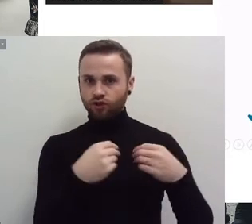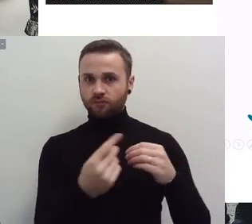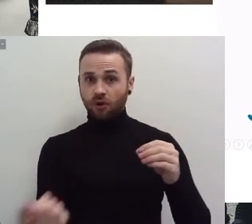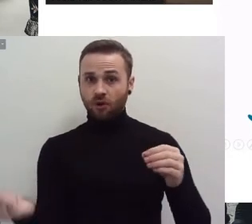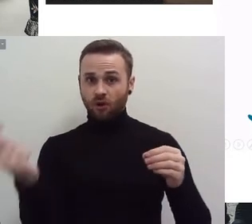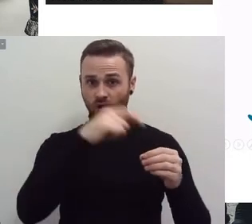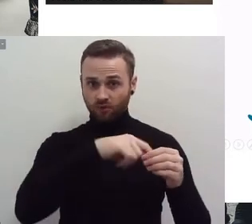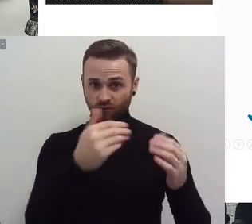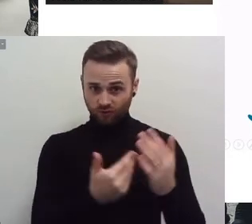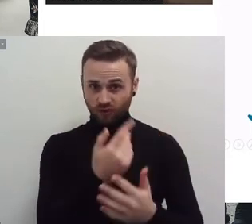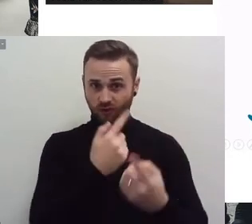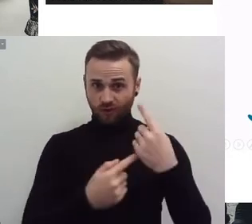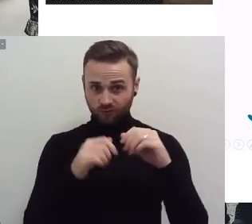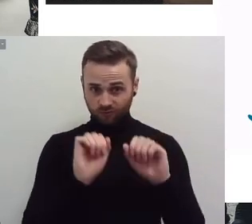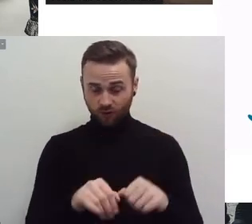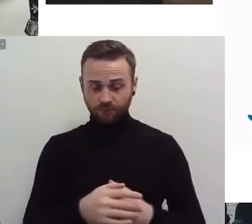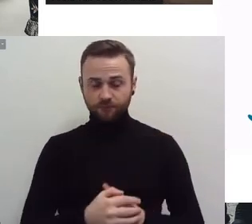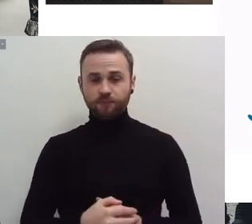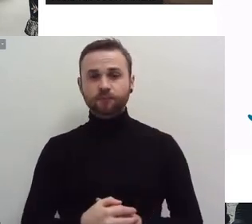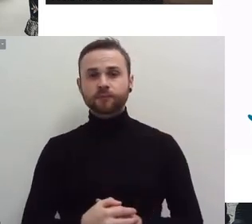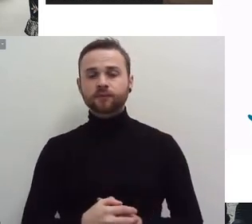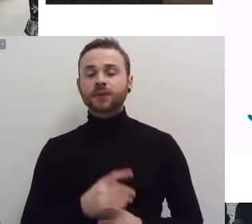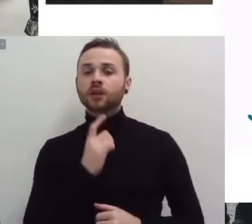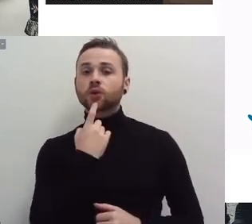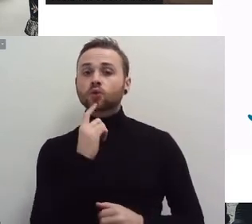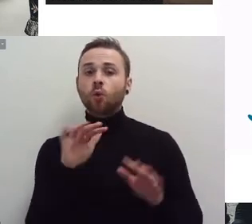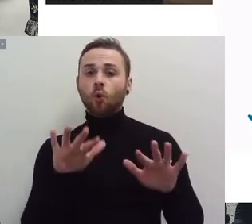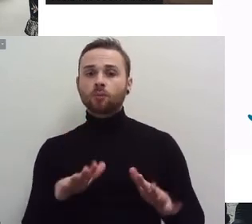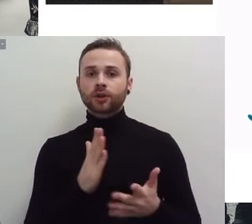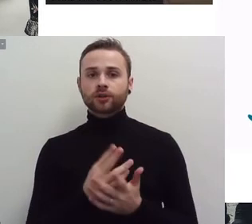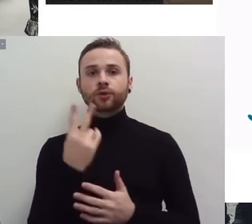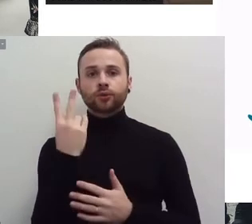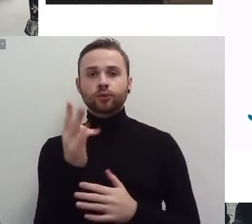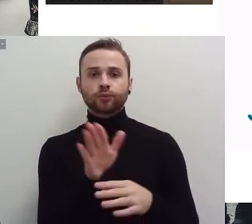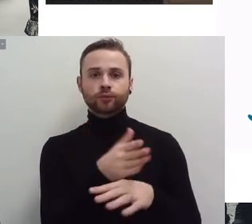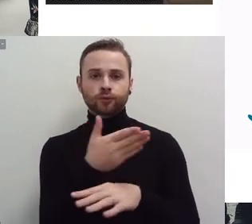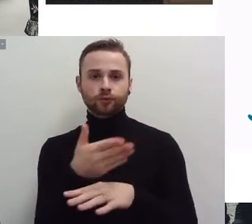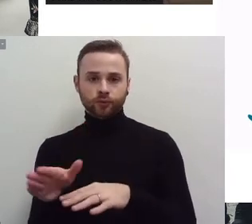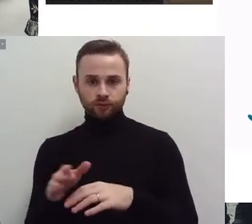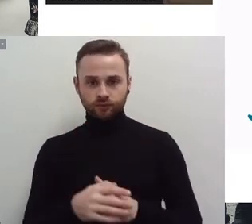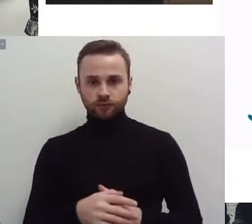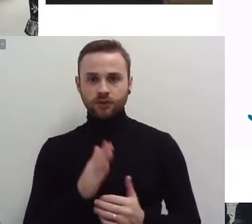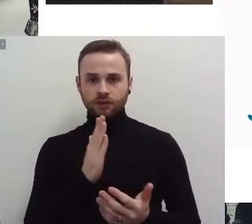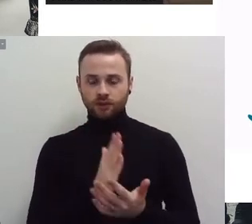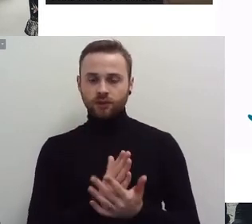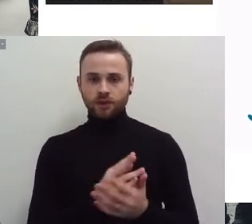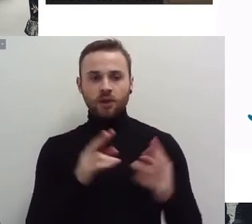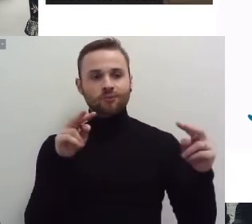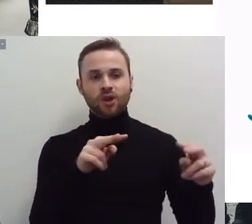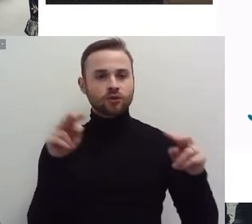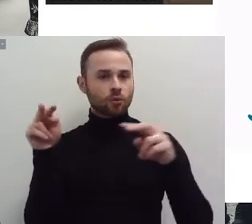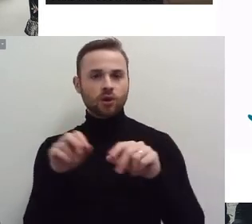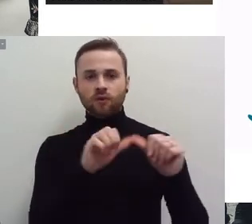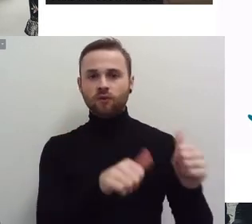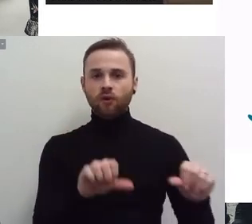In Finland, we have two types of alternative care. We have family-based care and we do have institutional